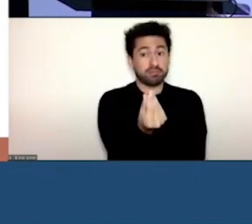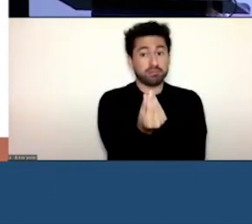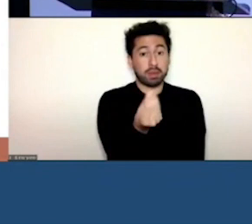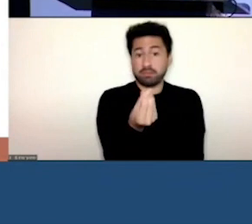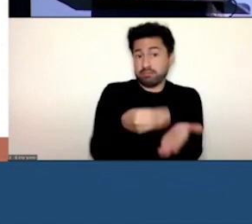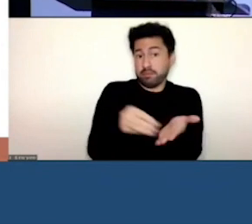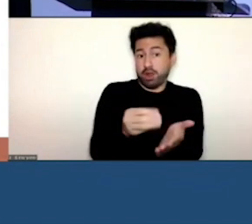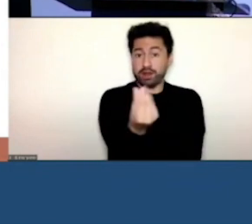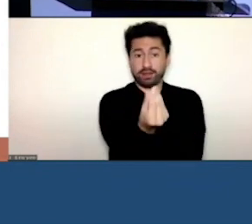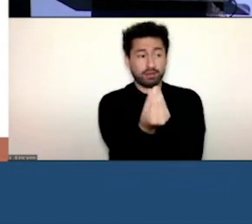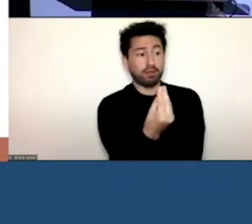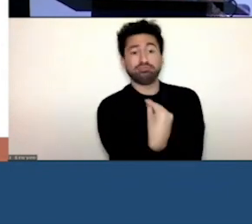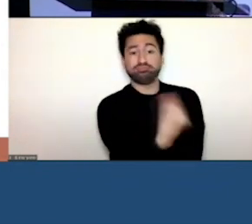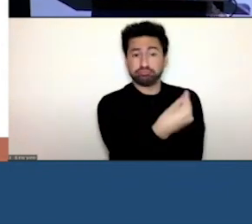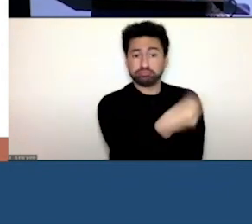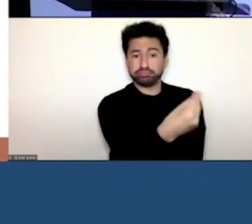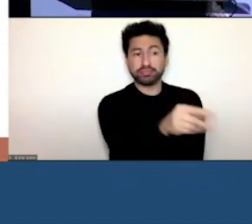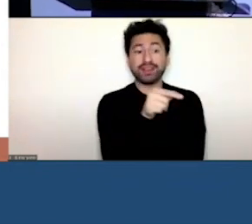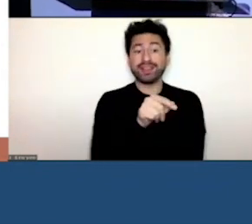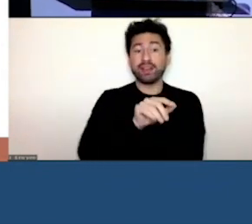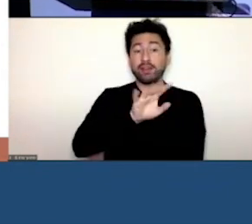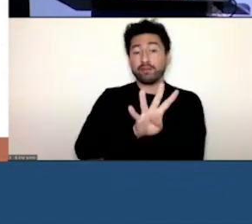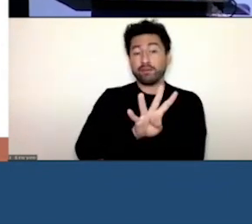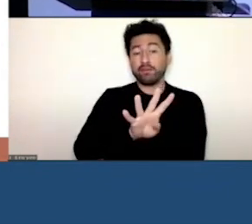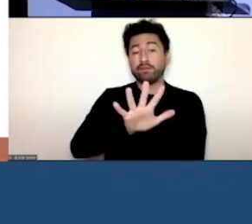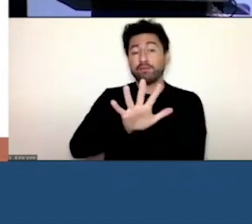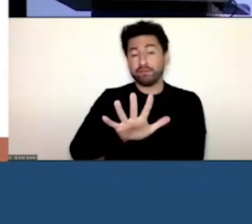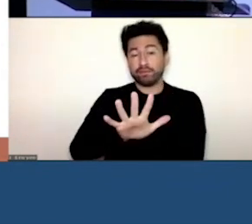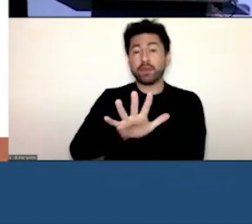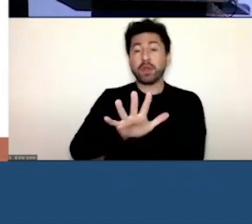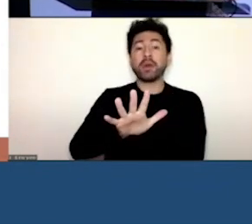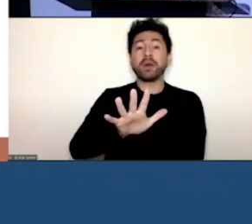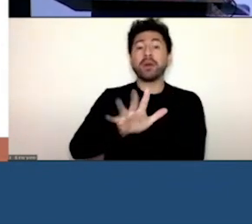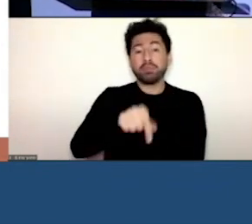cash transfers, and they attained